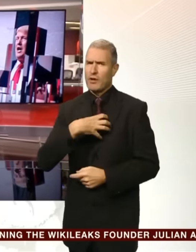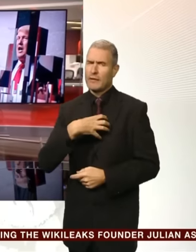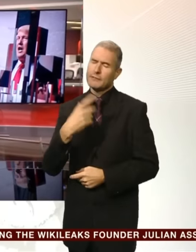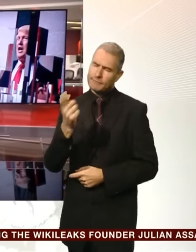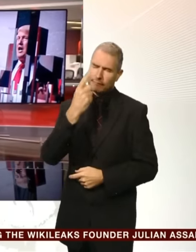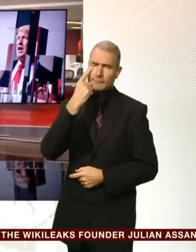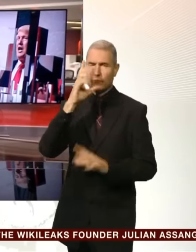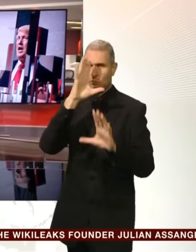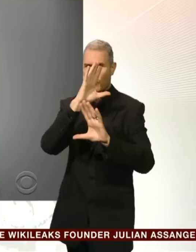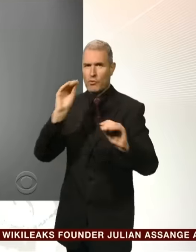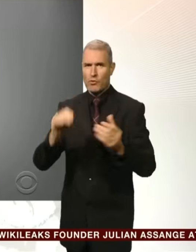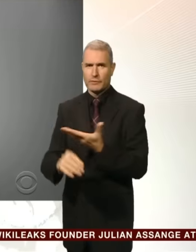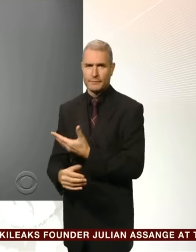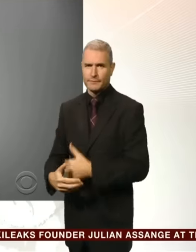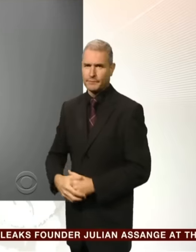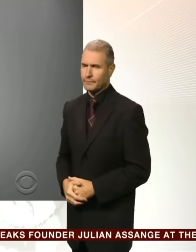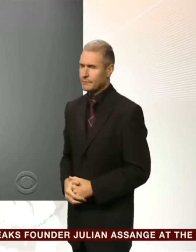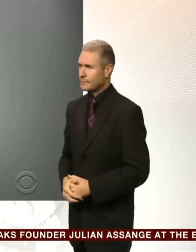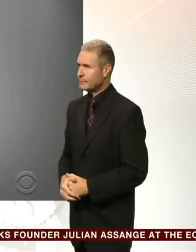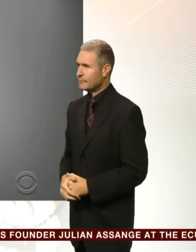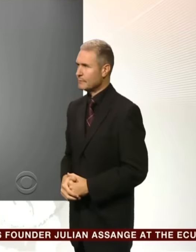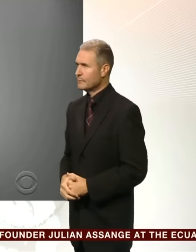Paul Adams reports.